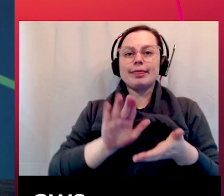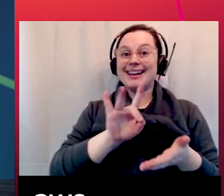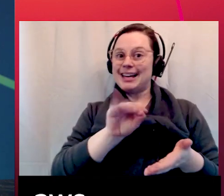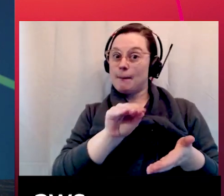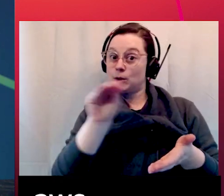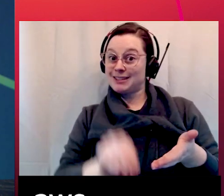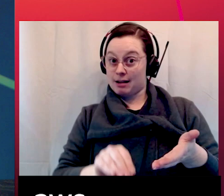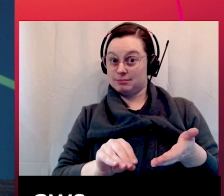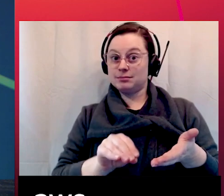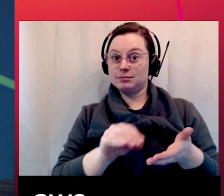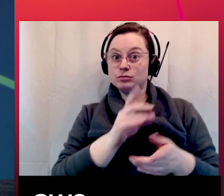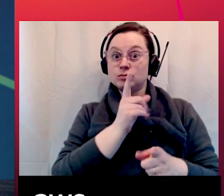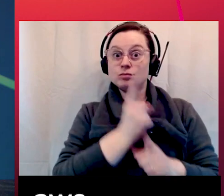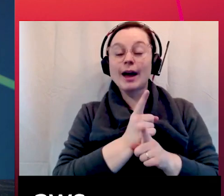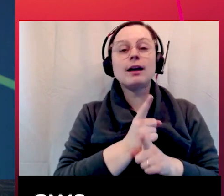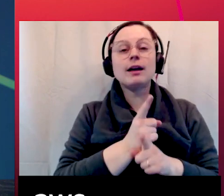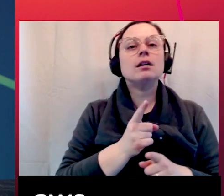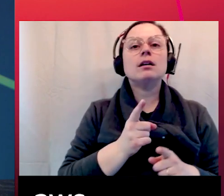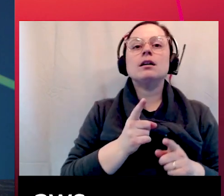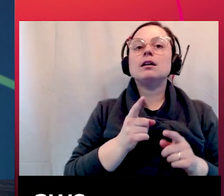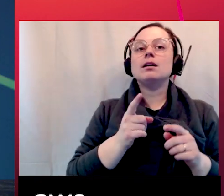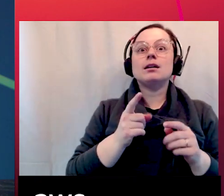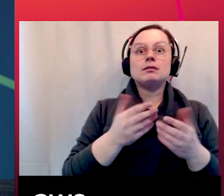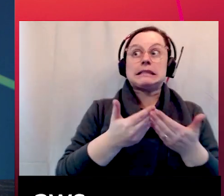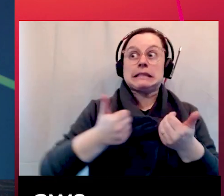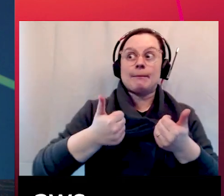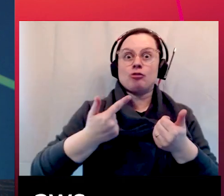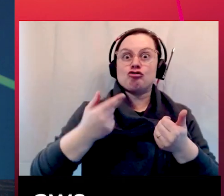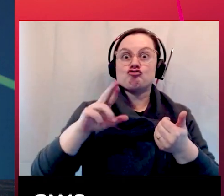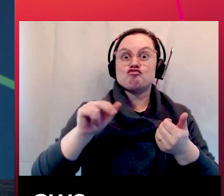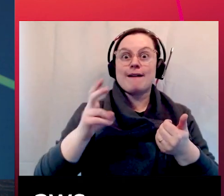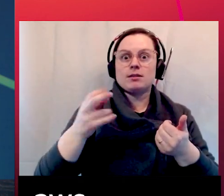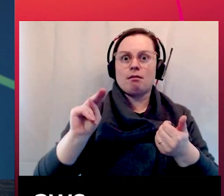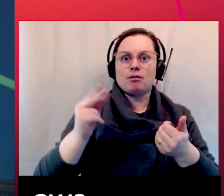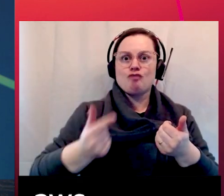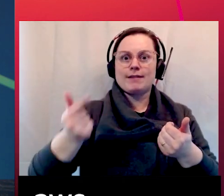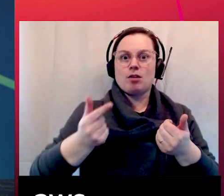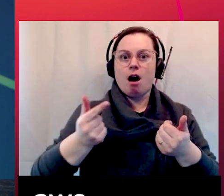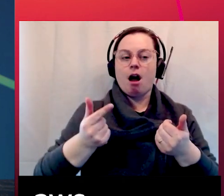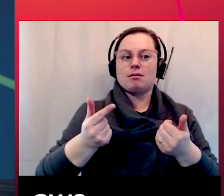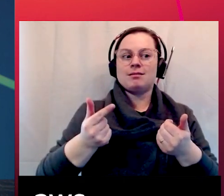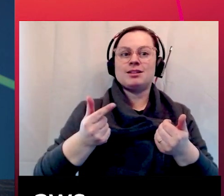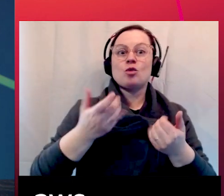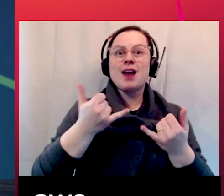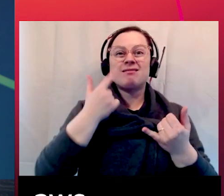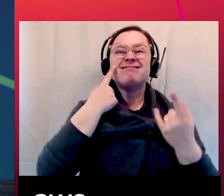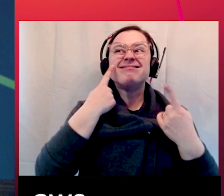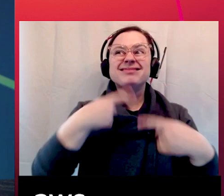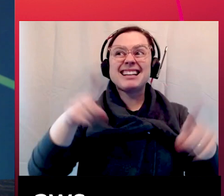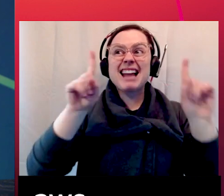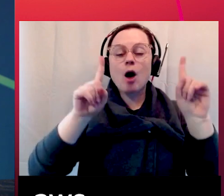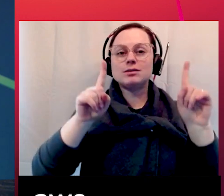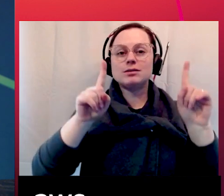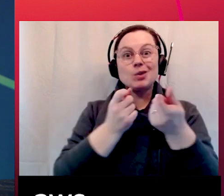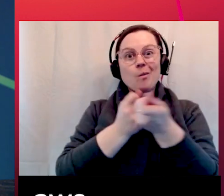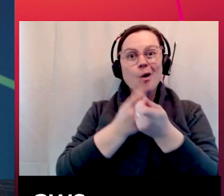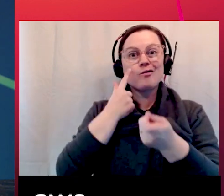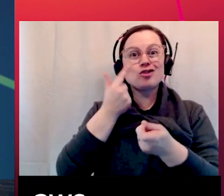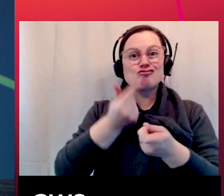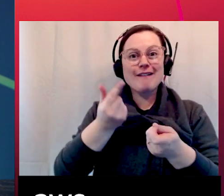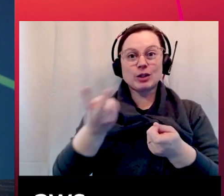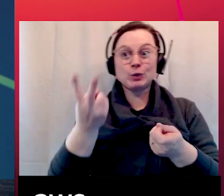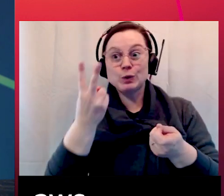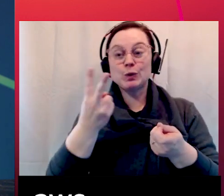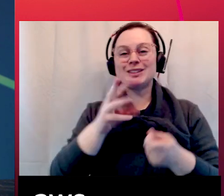right? Even with without Graviton in the picture. And then we just announced support for Graviton 2. So we released 6.2 of